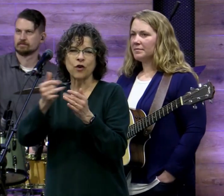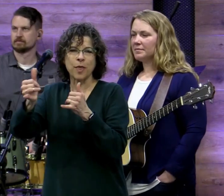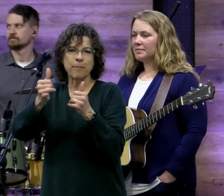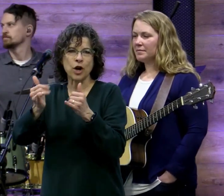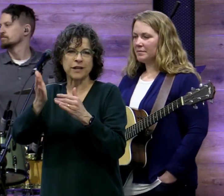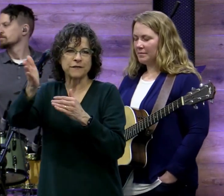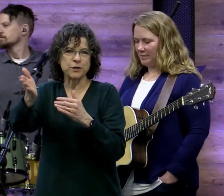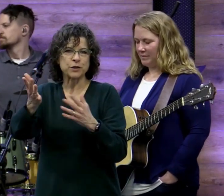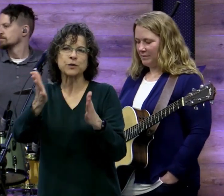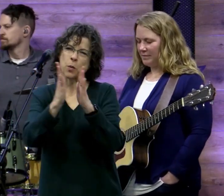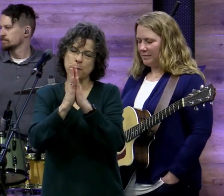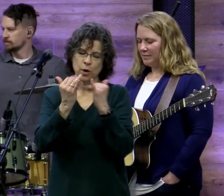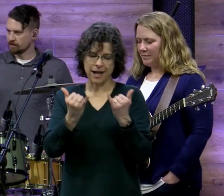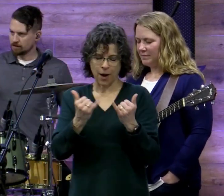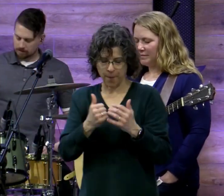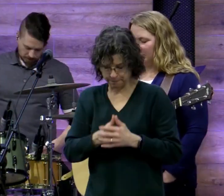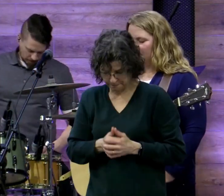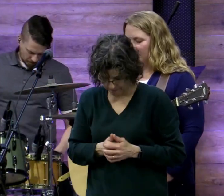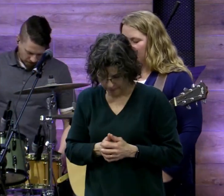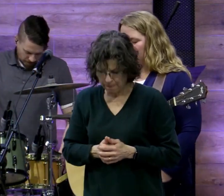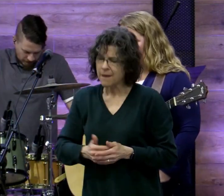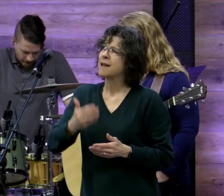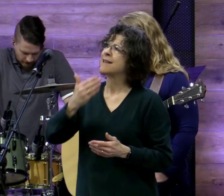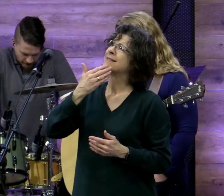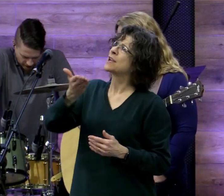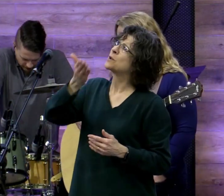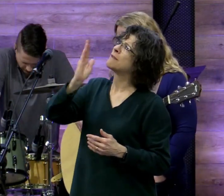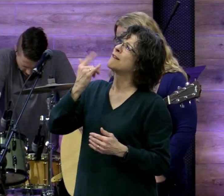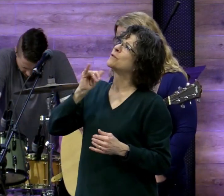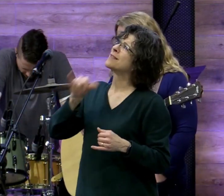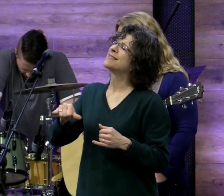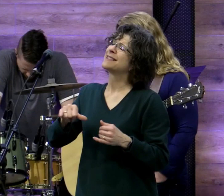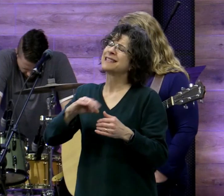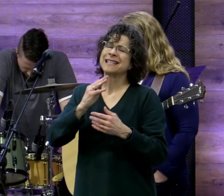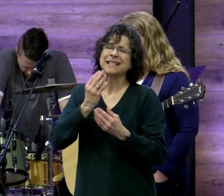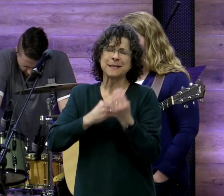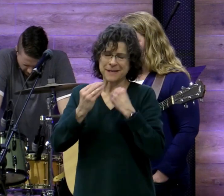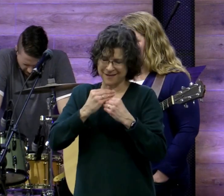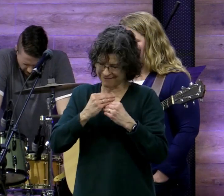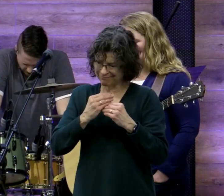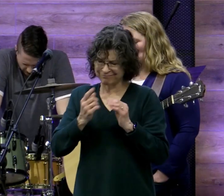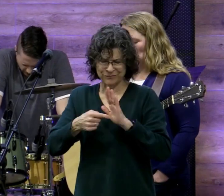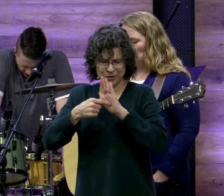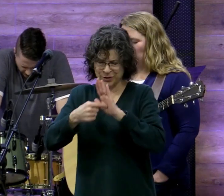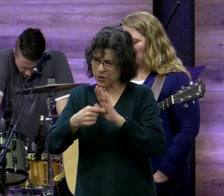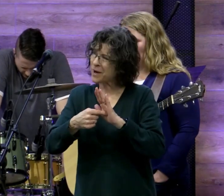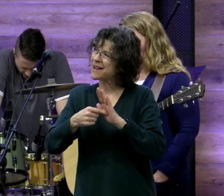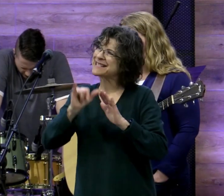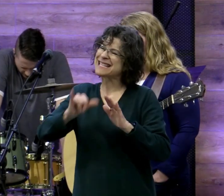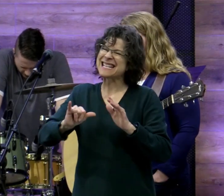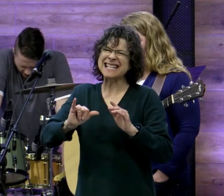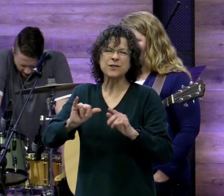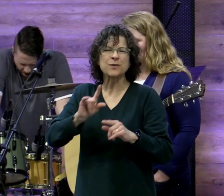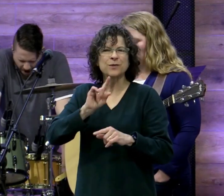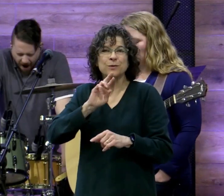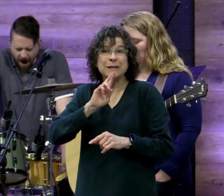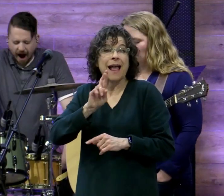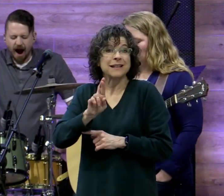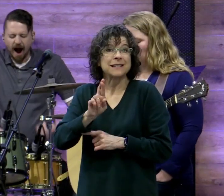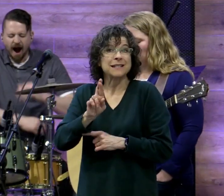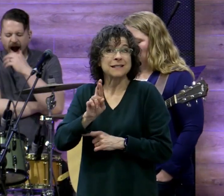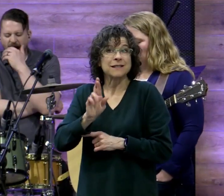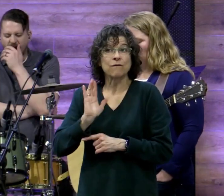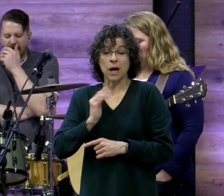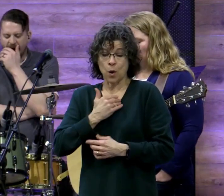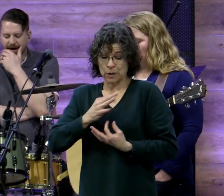God, I thank you for this meal that so tangibly illustrates and demonstrates for us these spiritual realities. As we